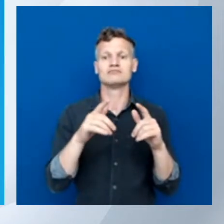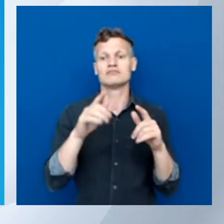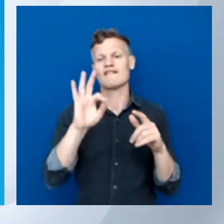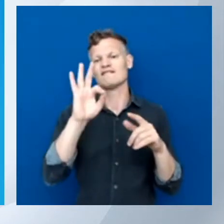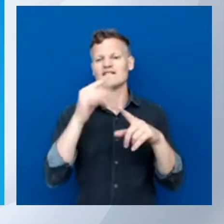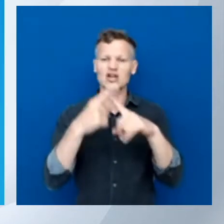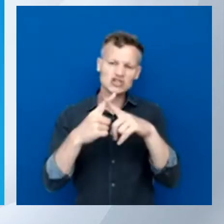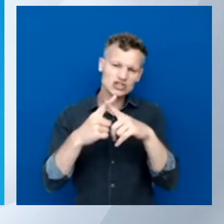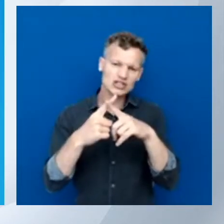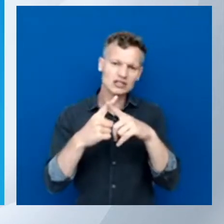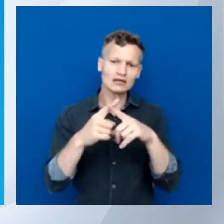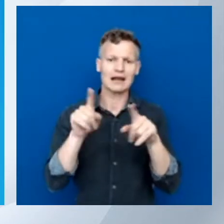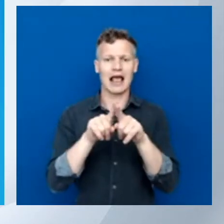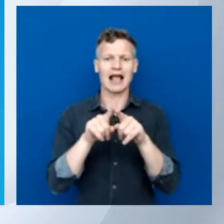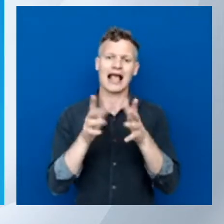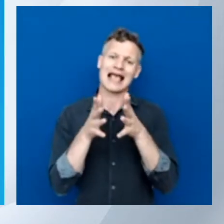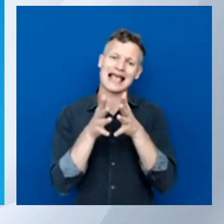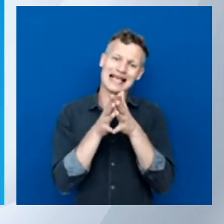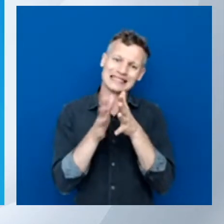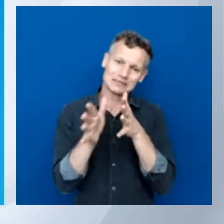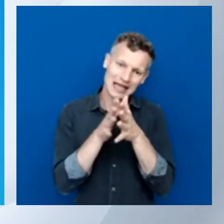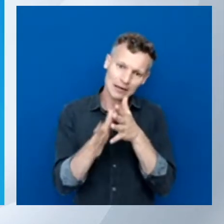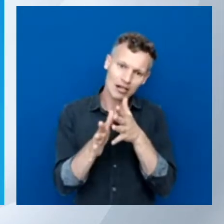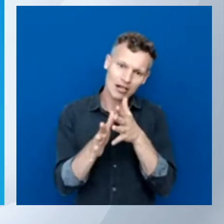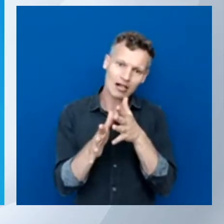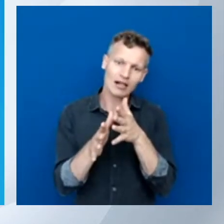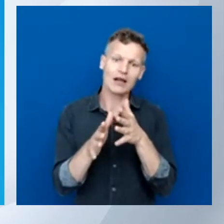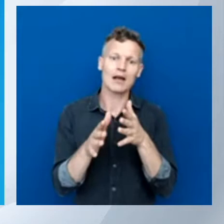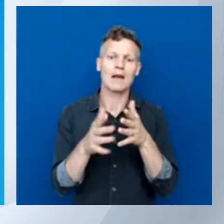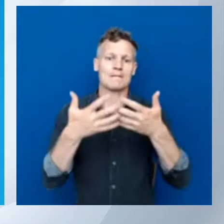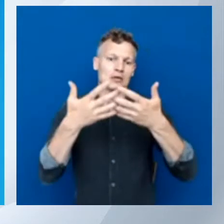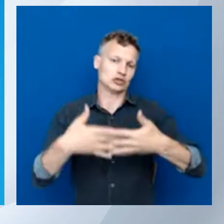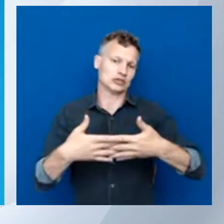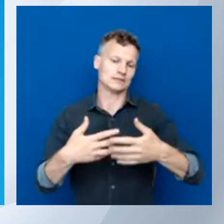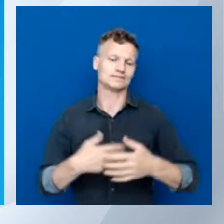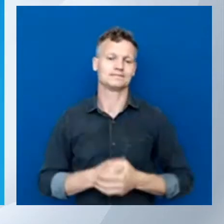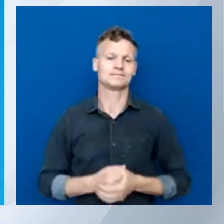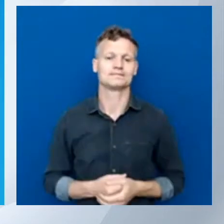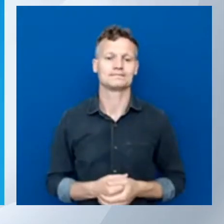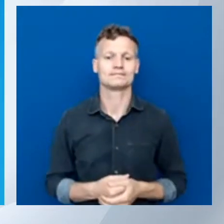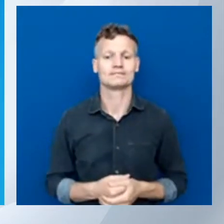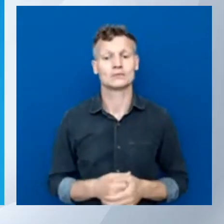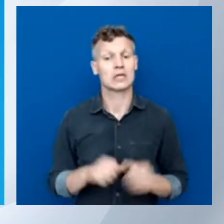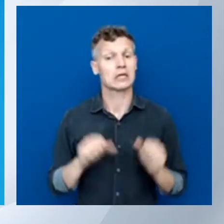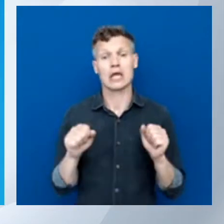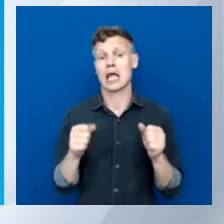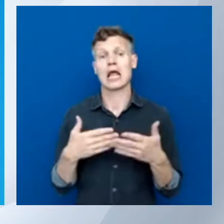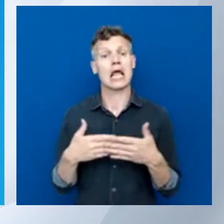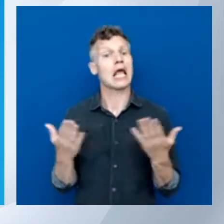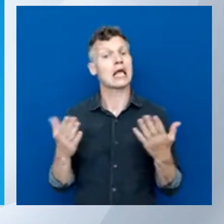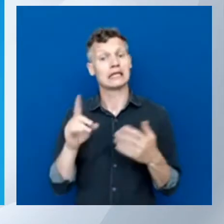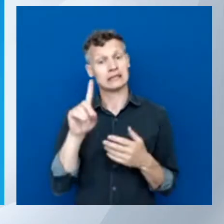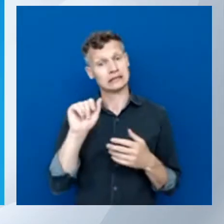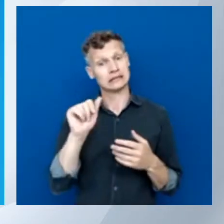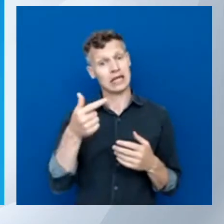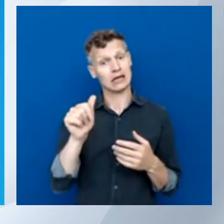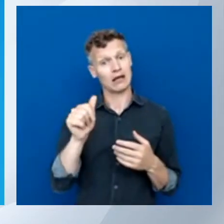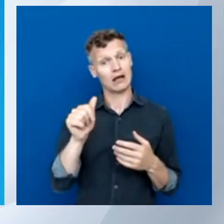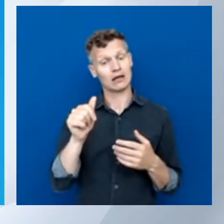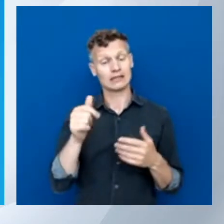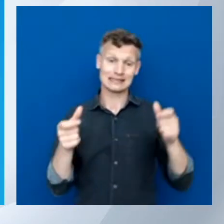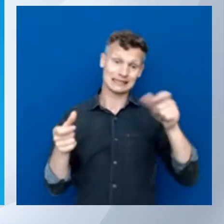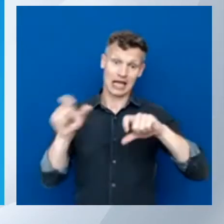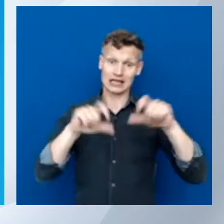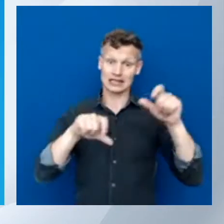The interpretability package can be useful for any data scientist, especially for startups or for companies, and it is a